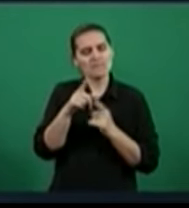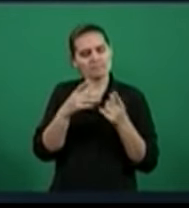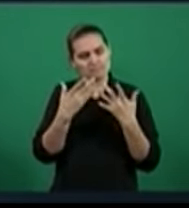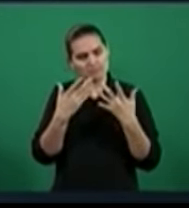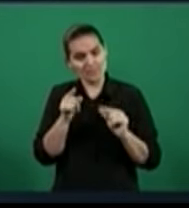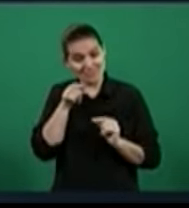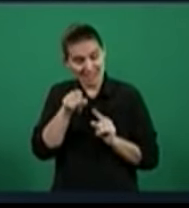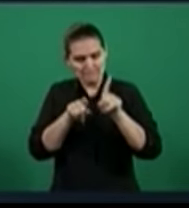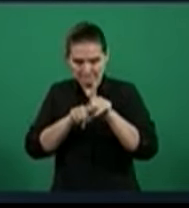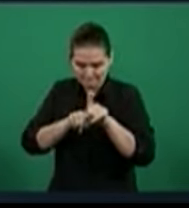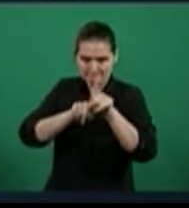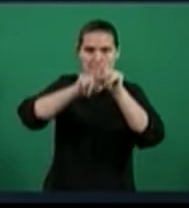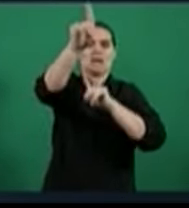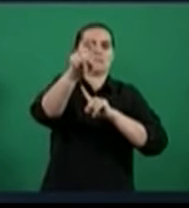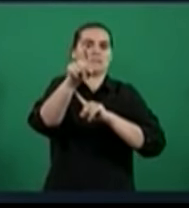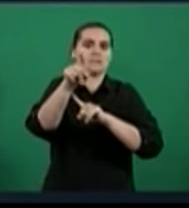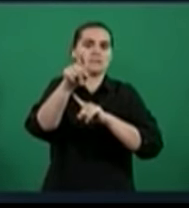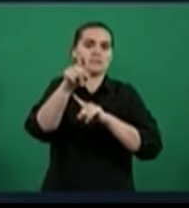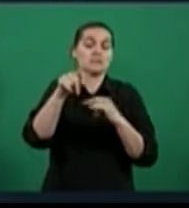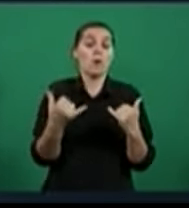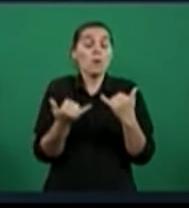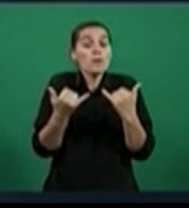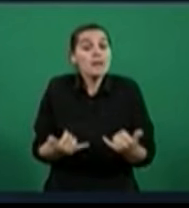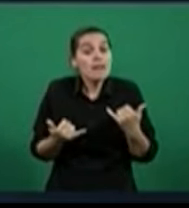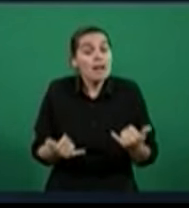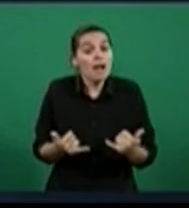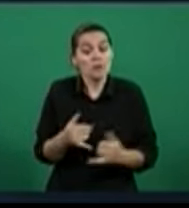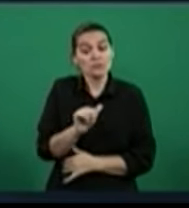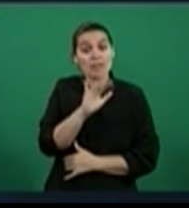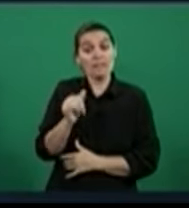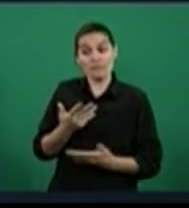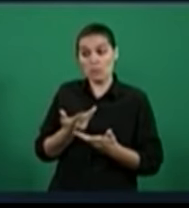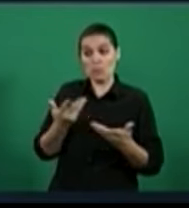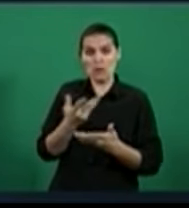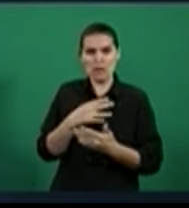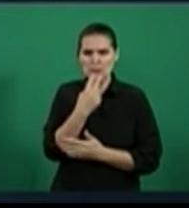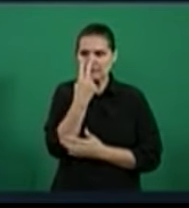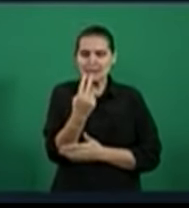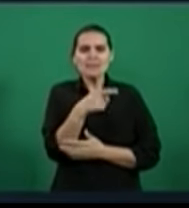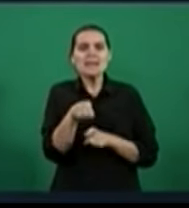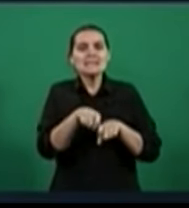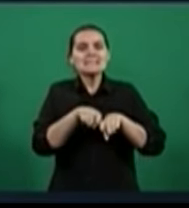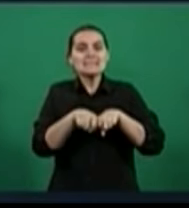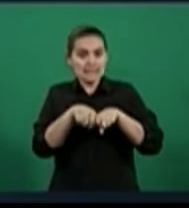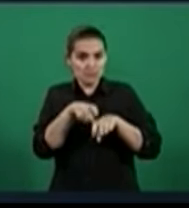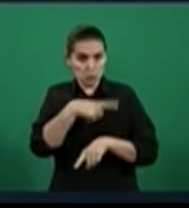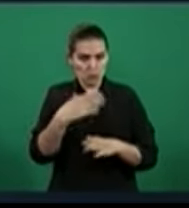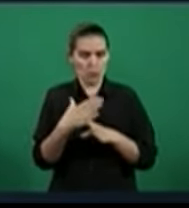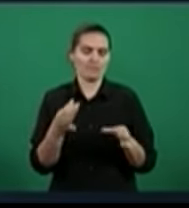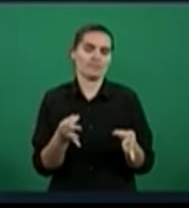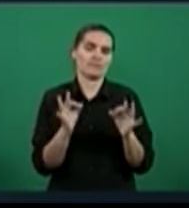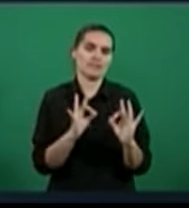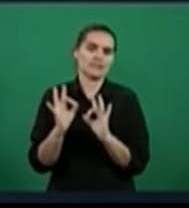of that requirement. Where we are now is the work where they test our effectiveness. Are